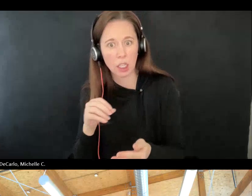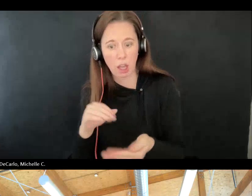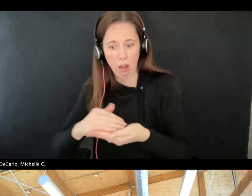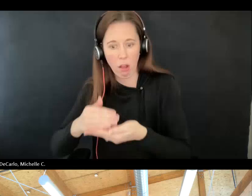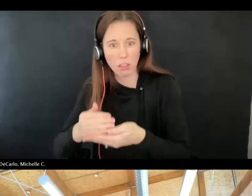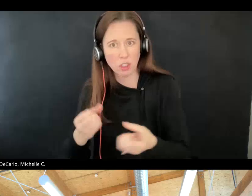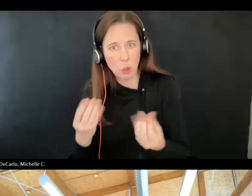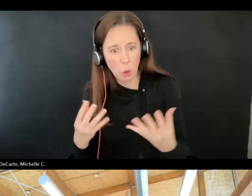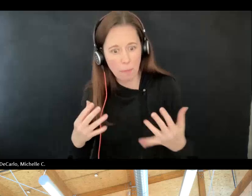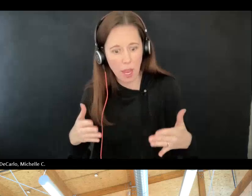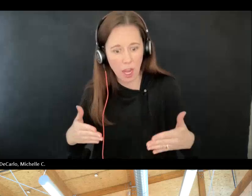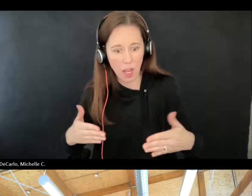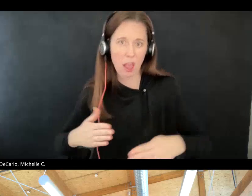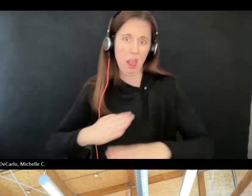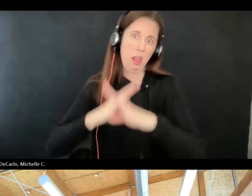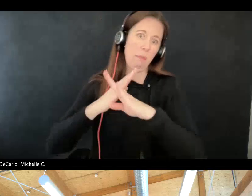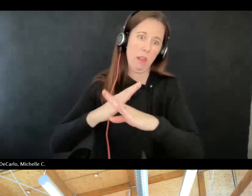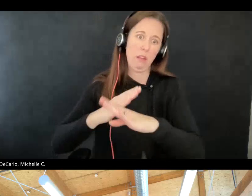formed